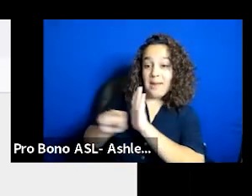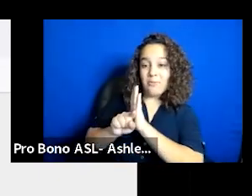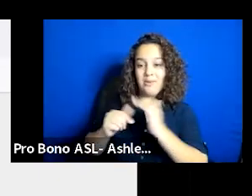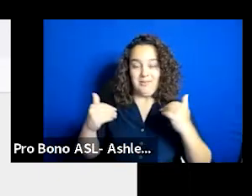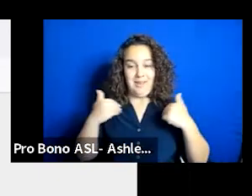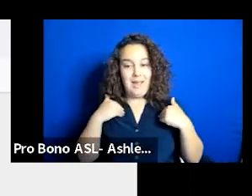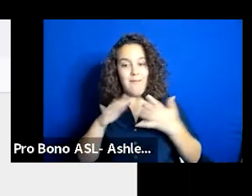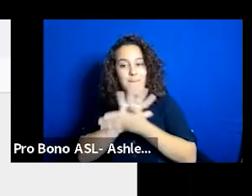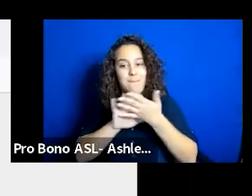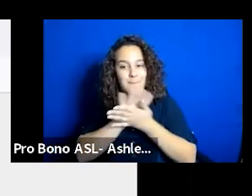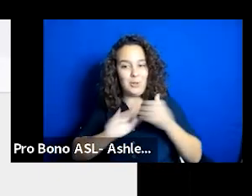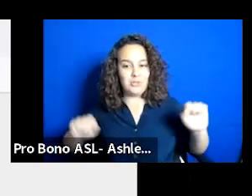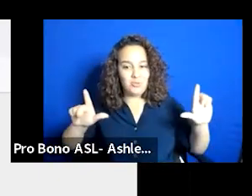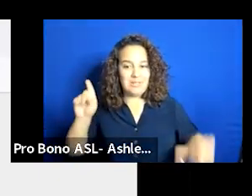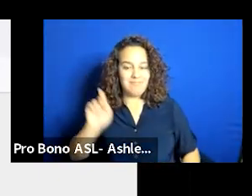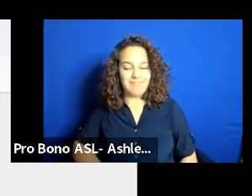screen.